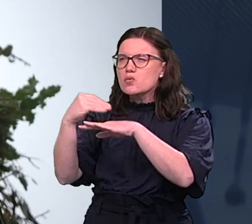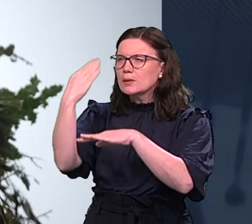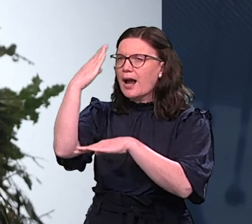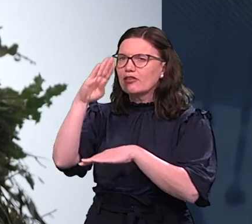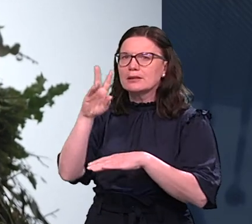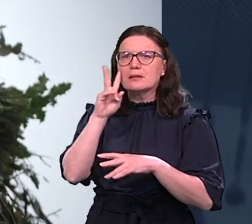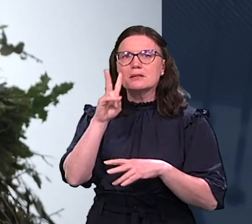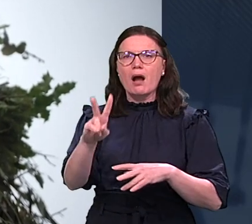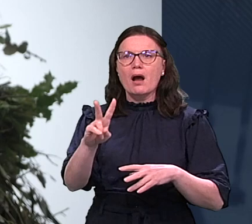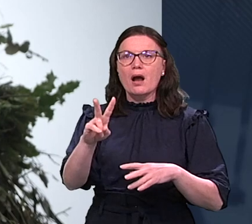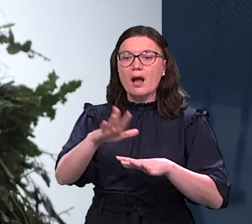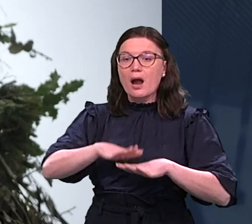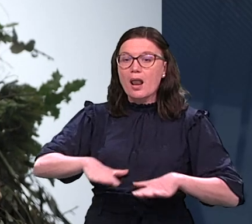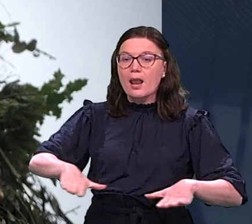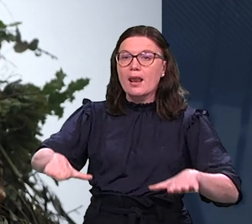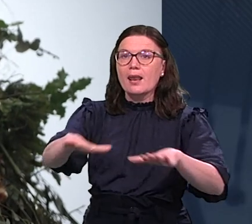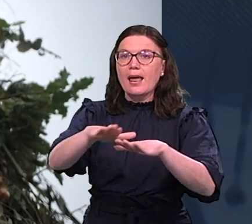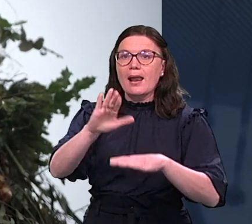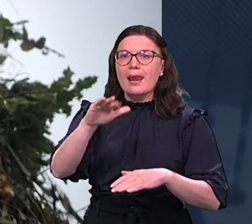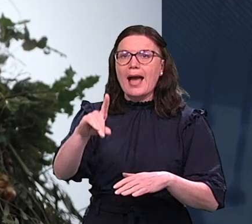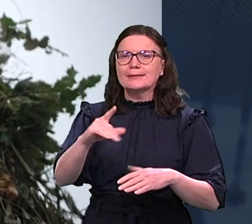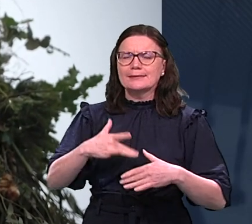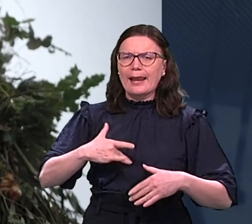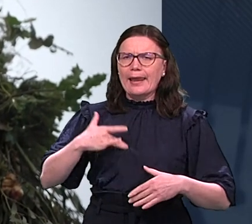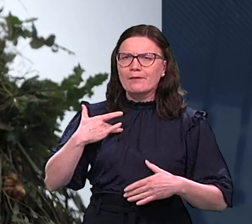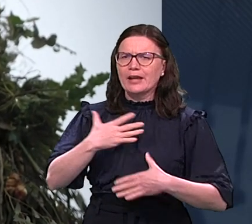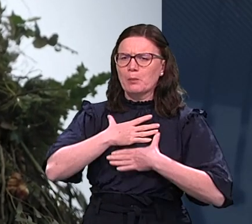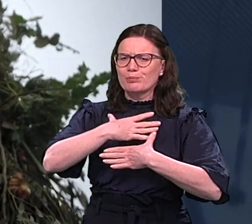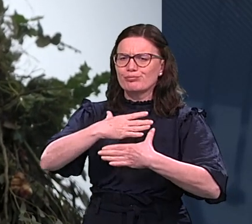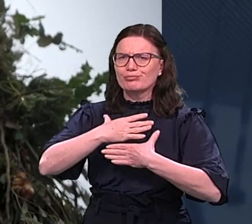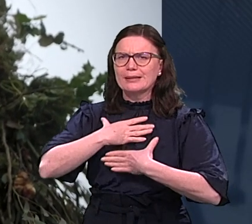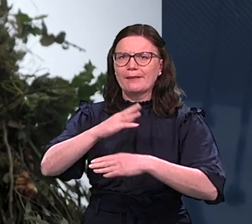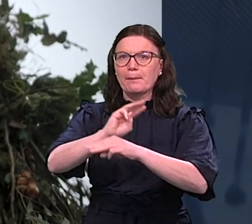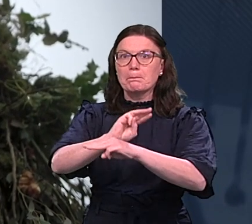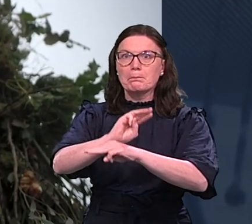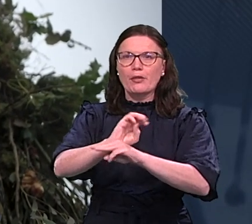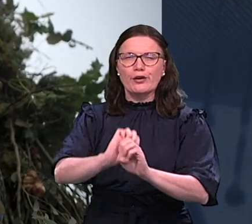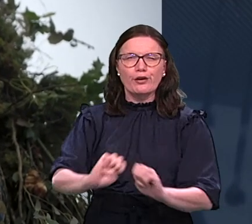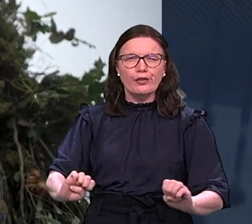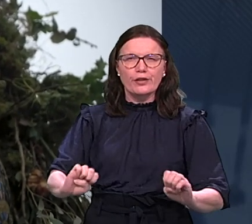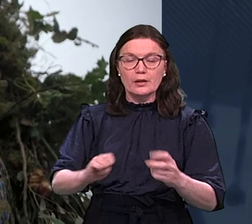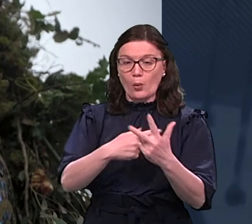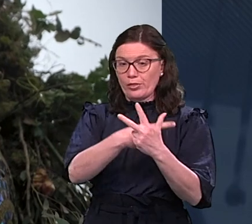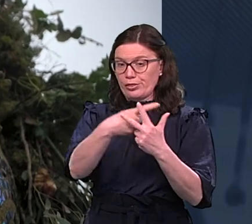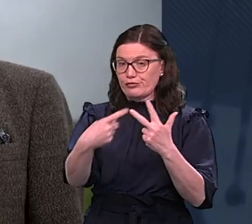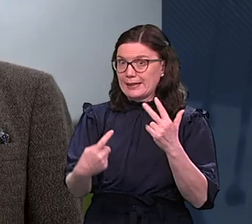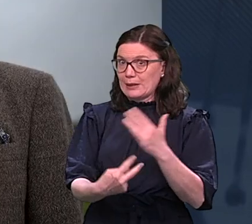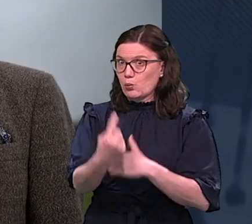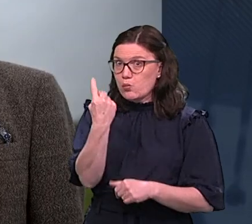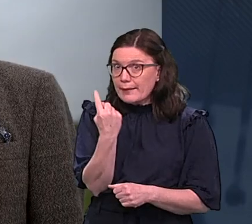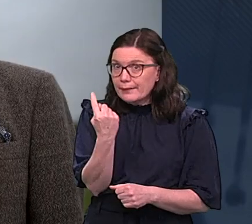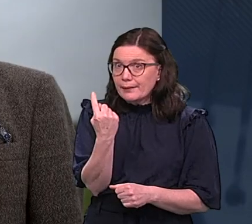land as a living, breathing mother. So, Eru being the triple goddess is